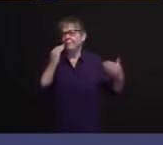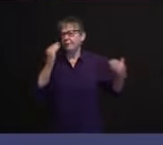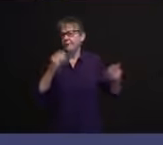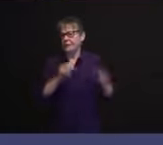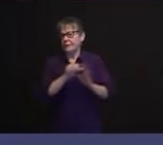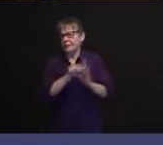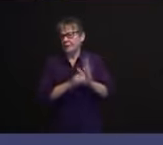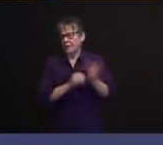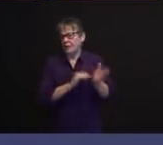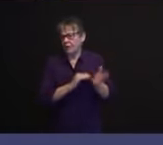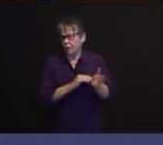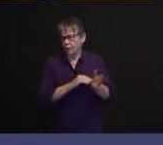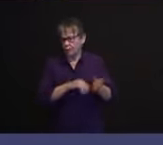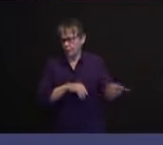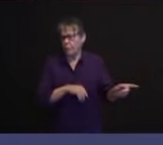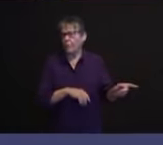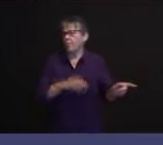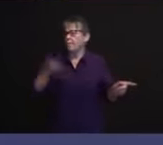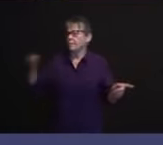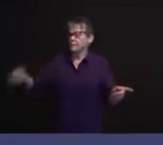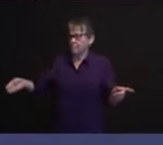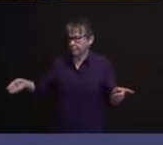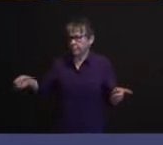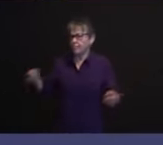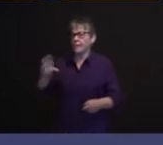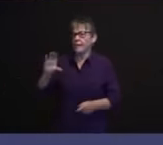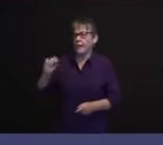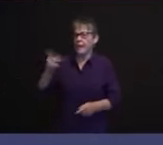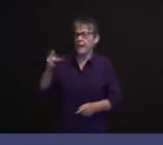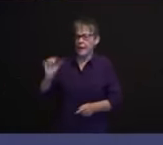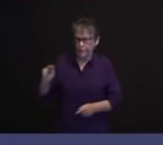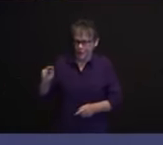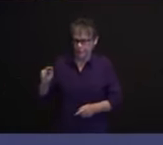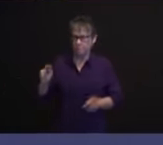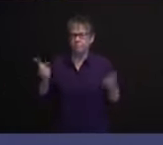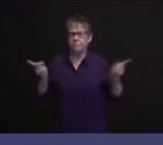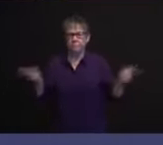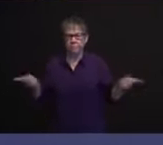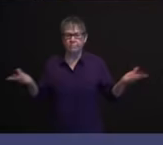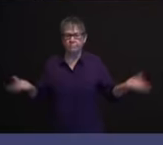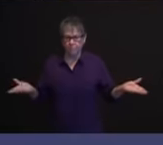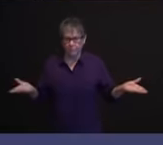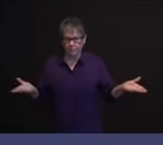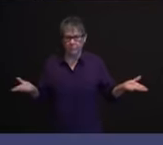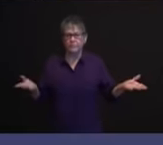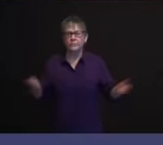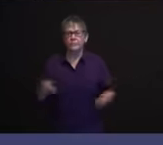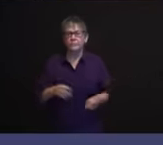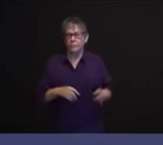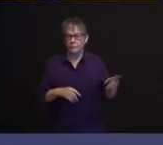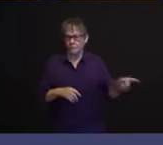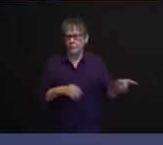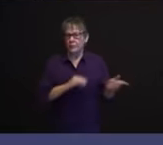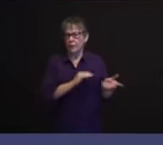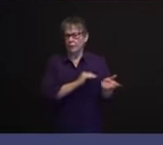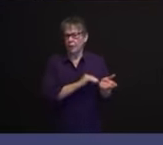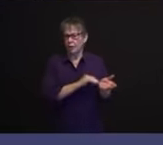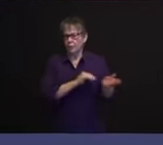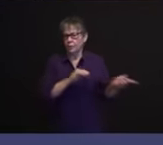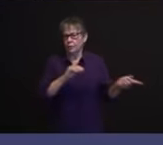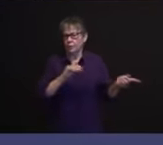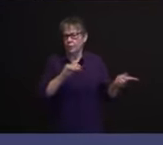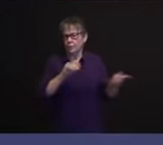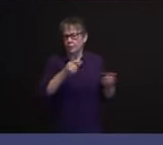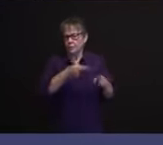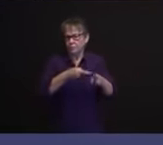Pat Callahan. A guy to the right, another familiar face, the Department of Health's Communicable Disease Service Medical Director,